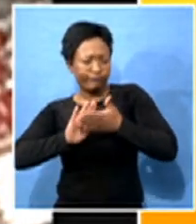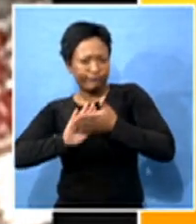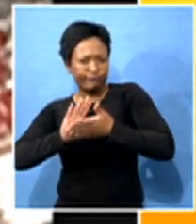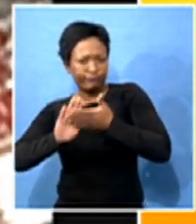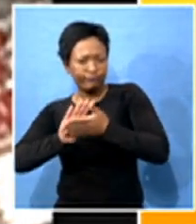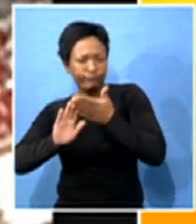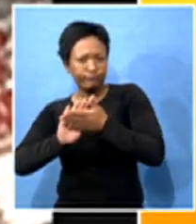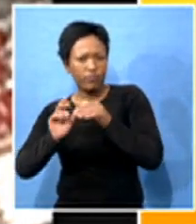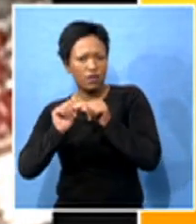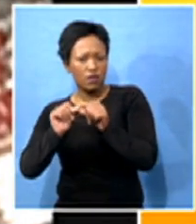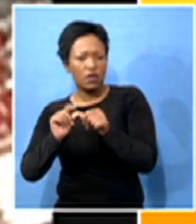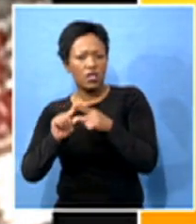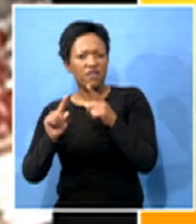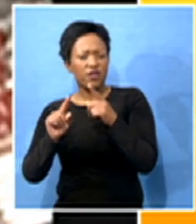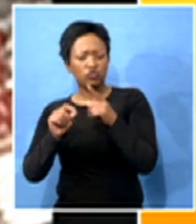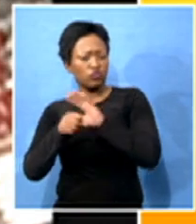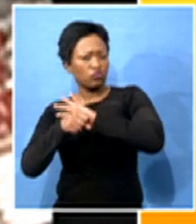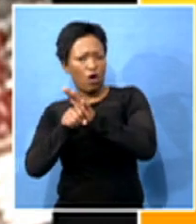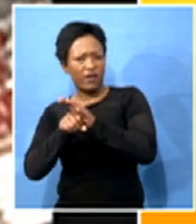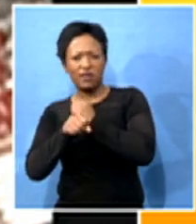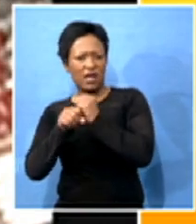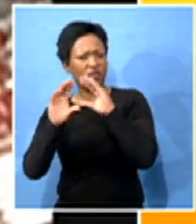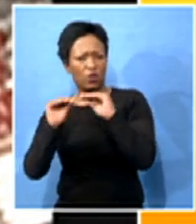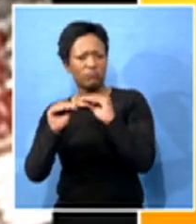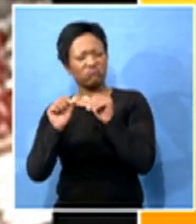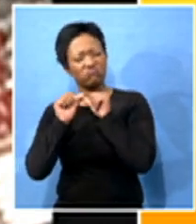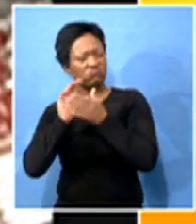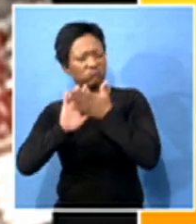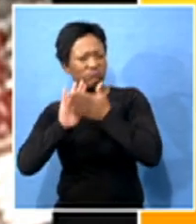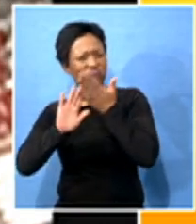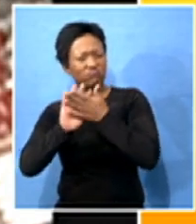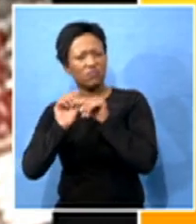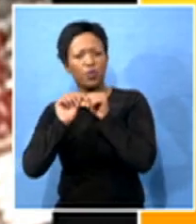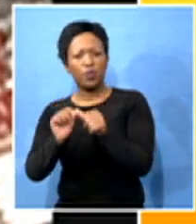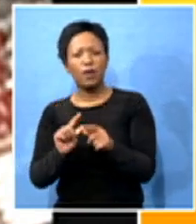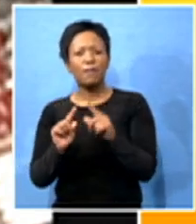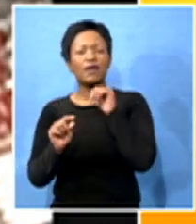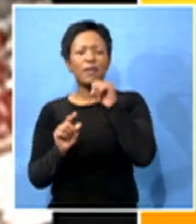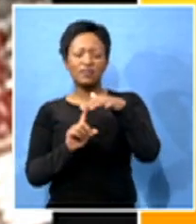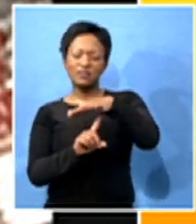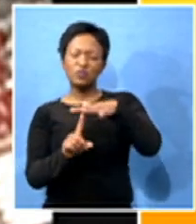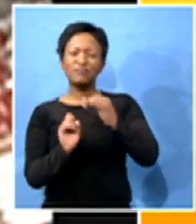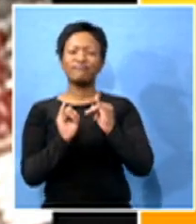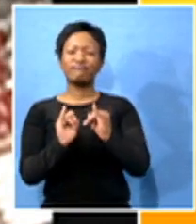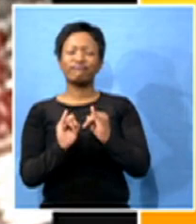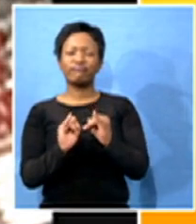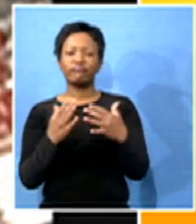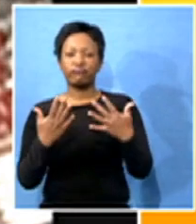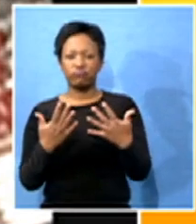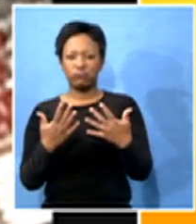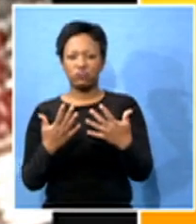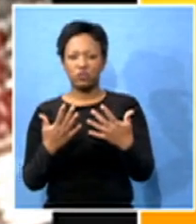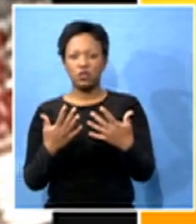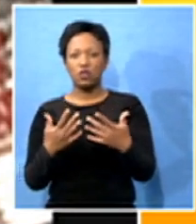almost been exempt from COVID, and they continued under all of these circumstances. And that, again, our politicians